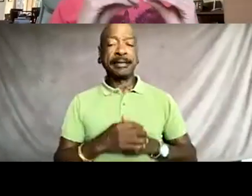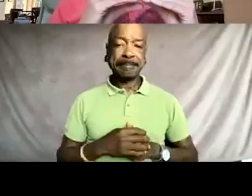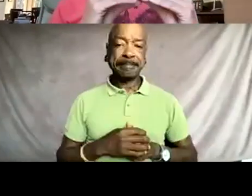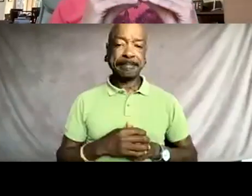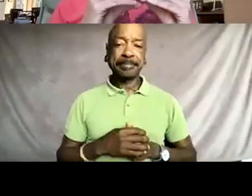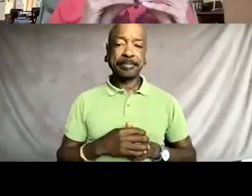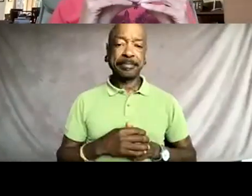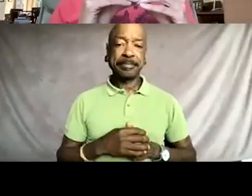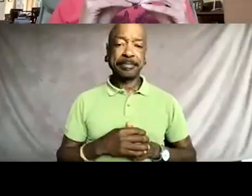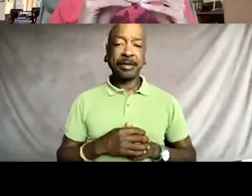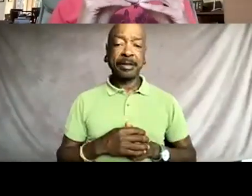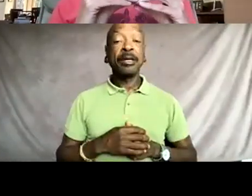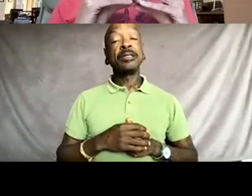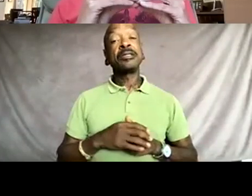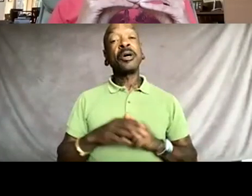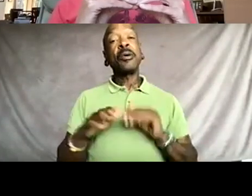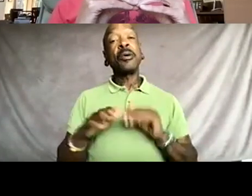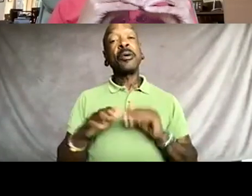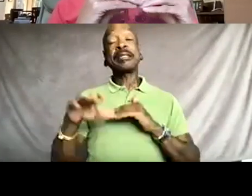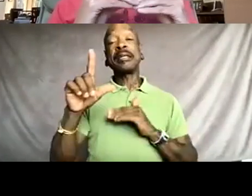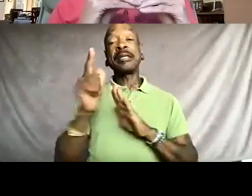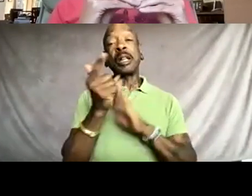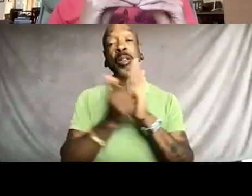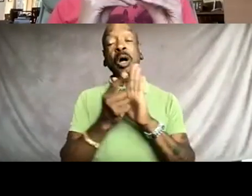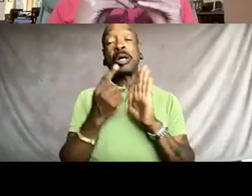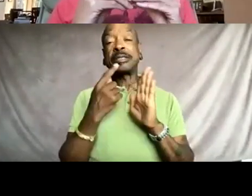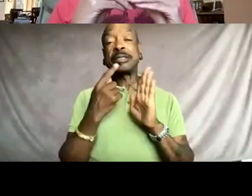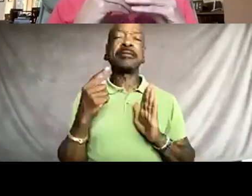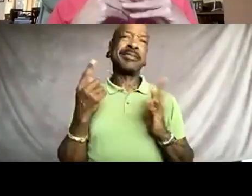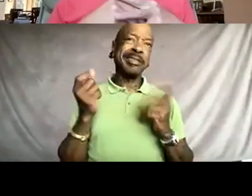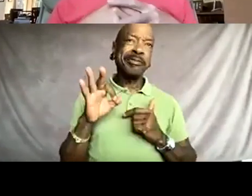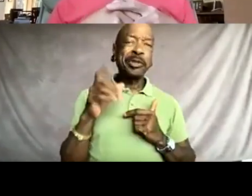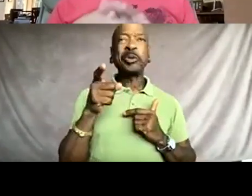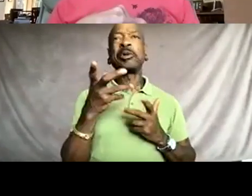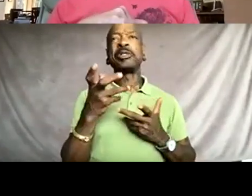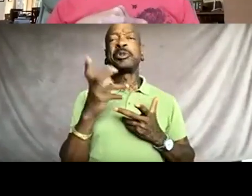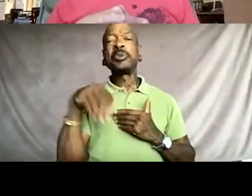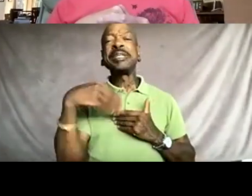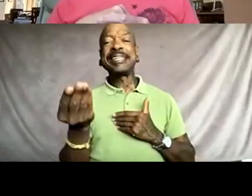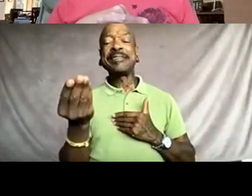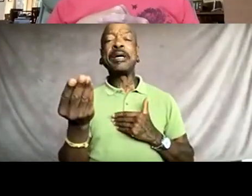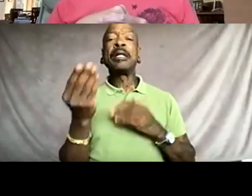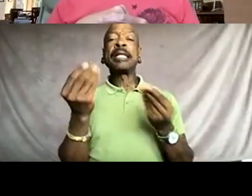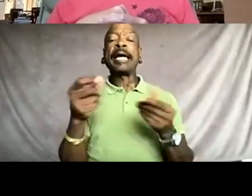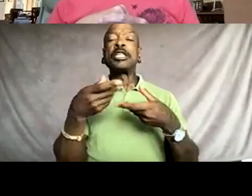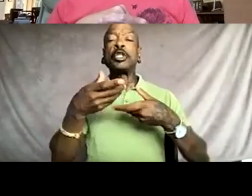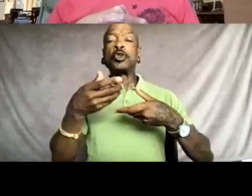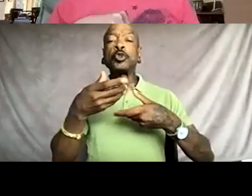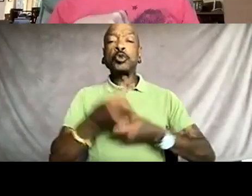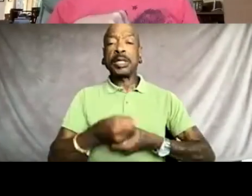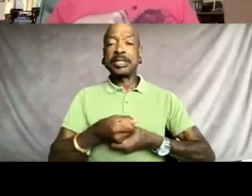so that basically the law says that if, like, let's say you want to give a land trust